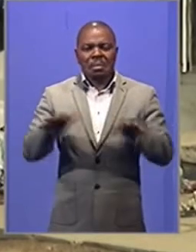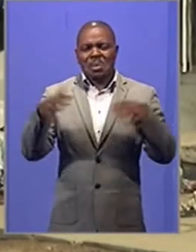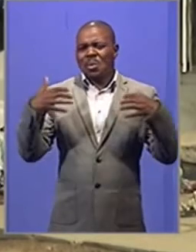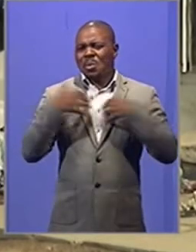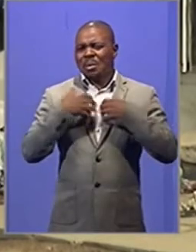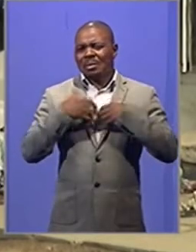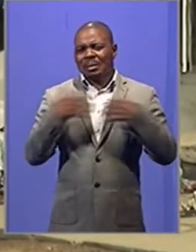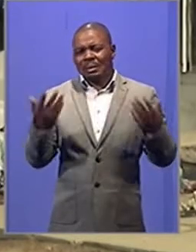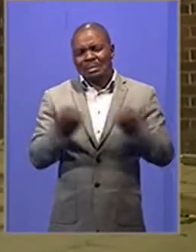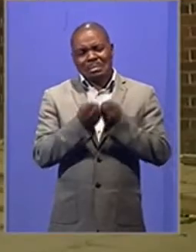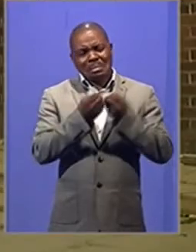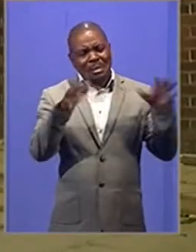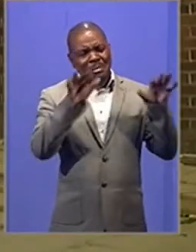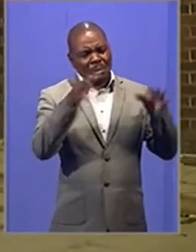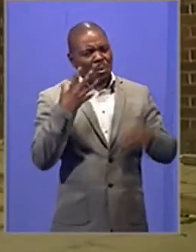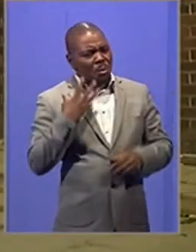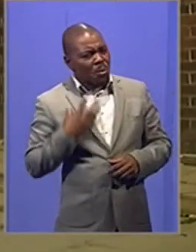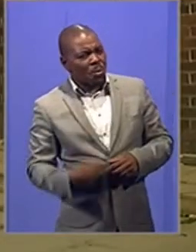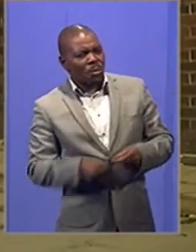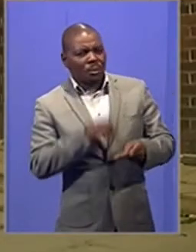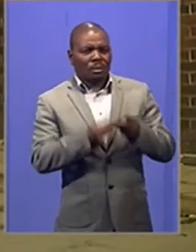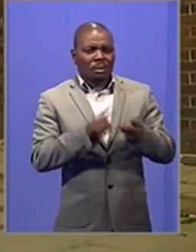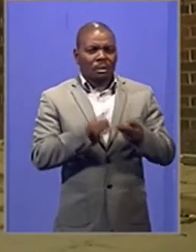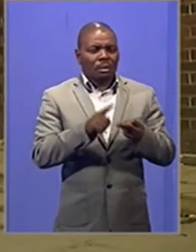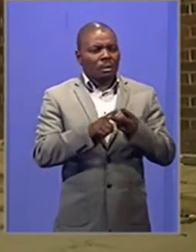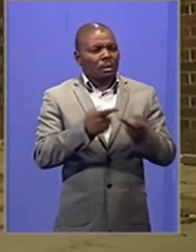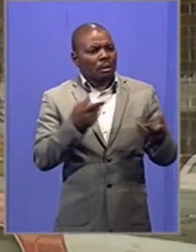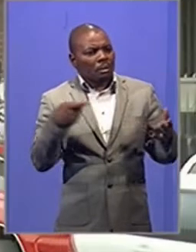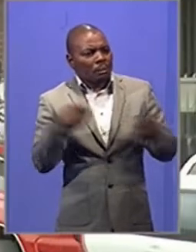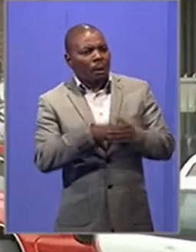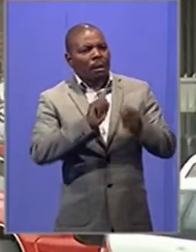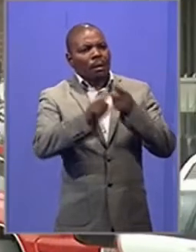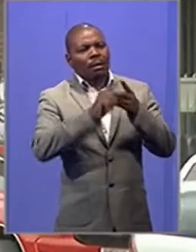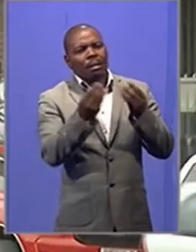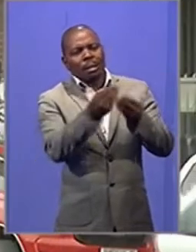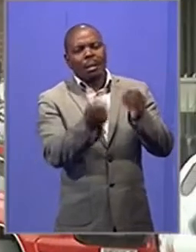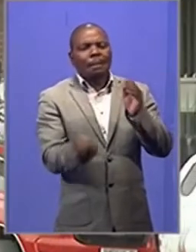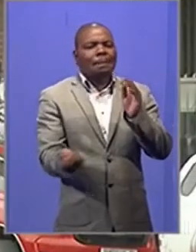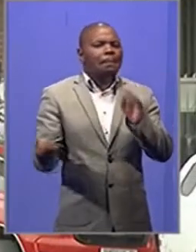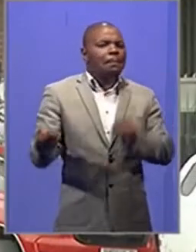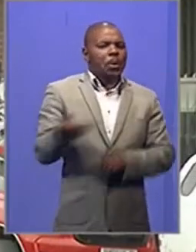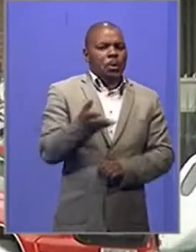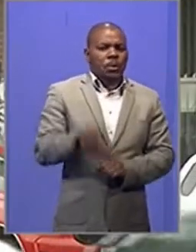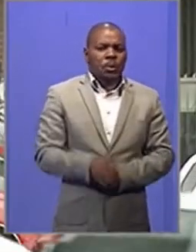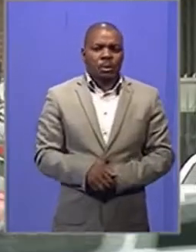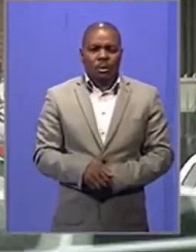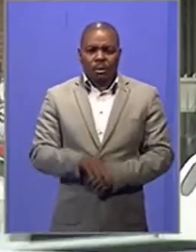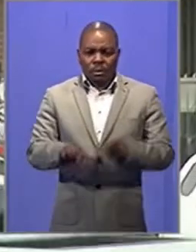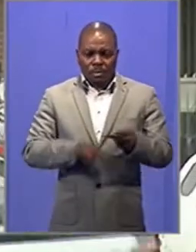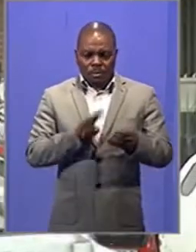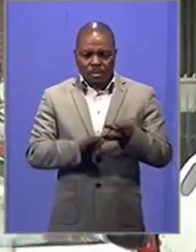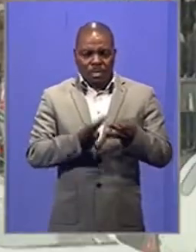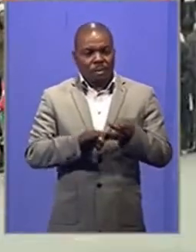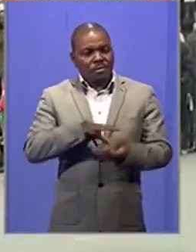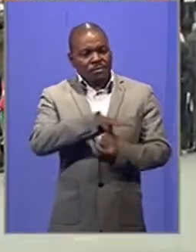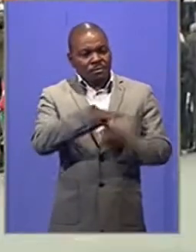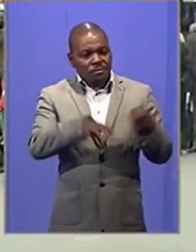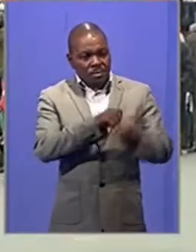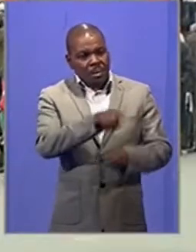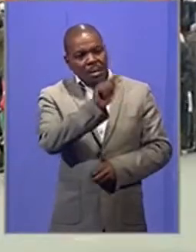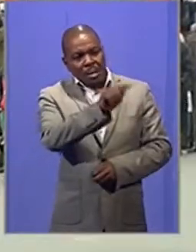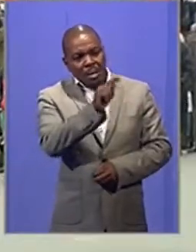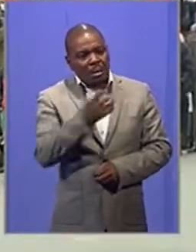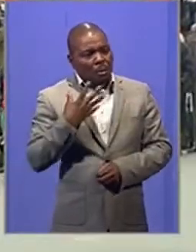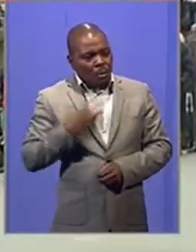sa bofumanehi, ditjeo tlhokong tsa bophelo di nyolohile, mme kgoeletswe ho ba le moralo wa lekeno la malapa a hlokang e ntse e